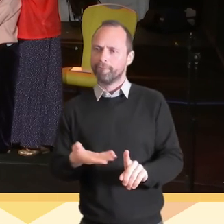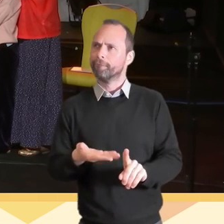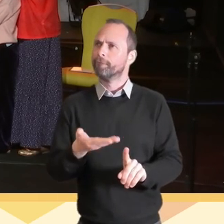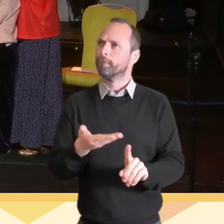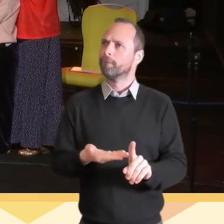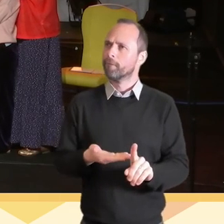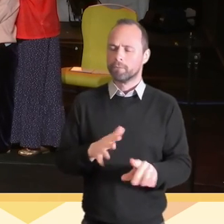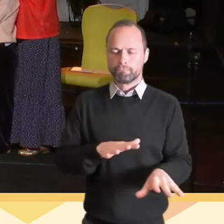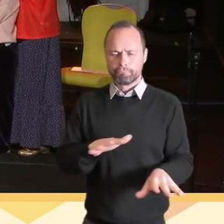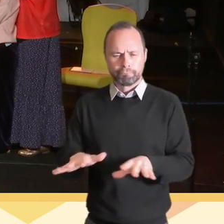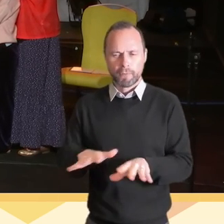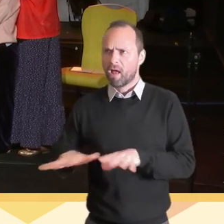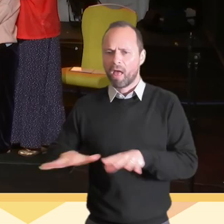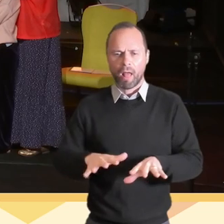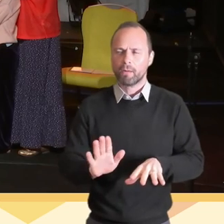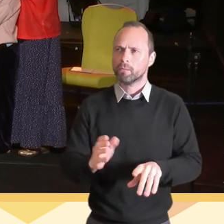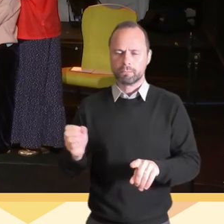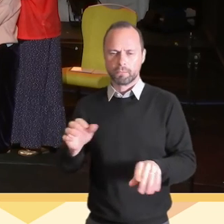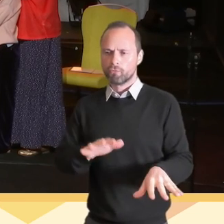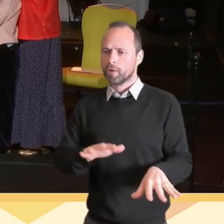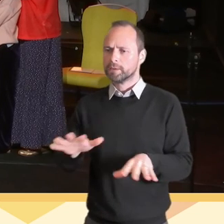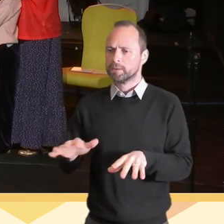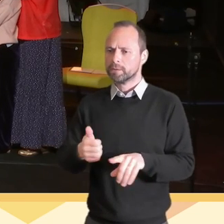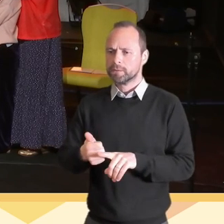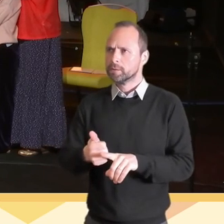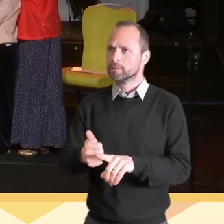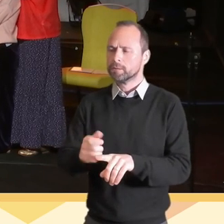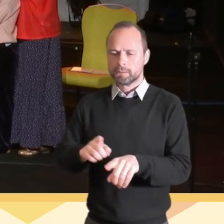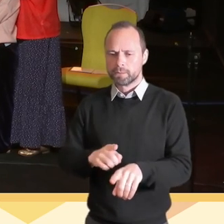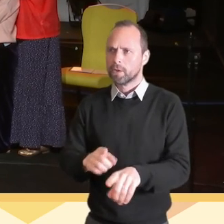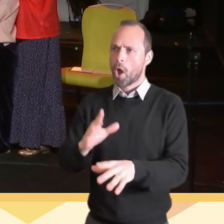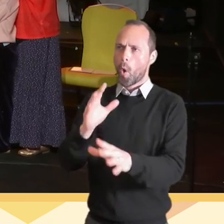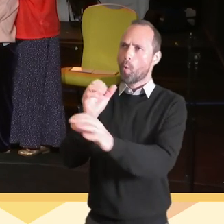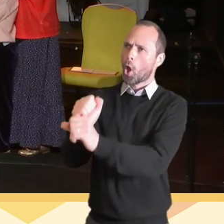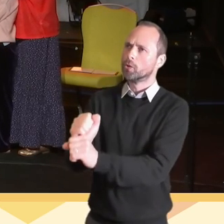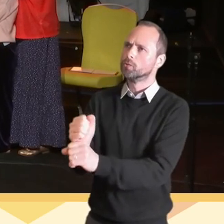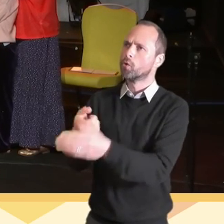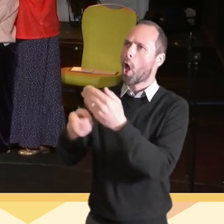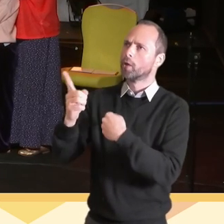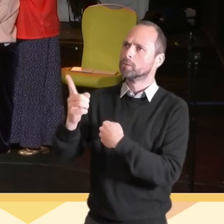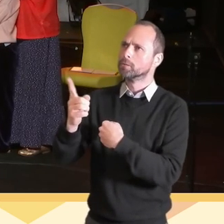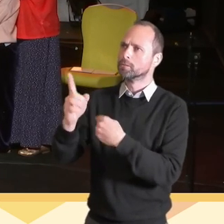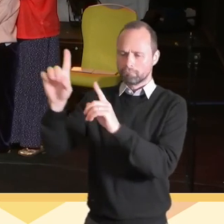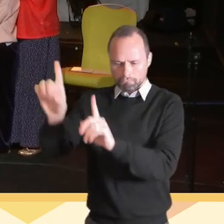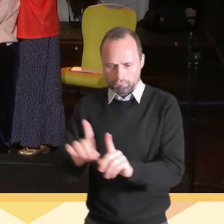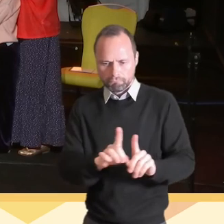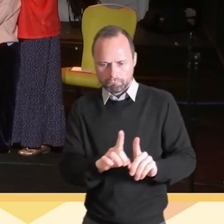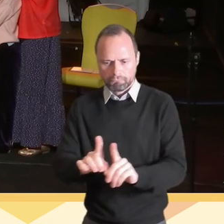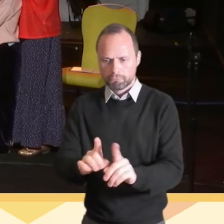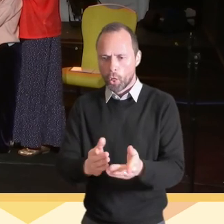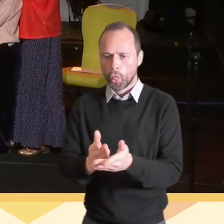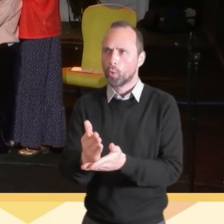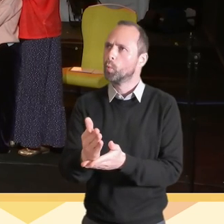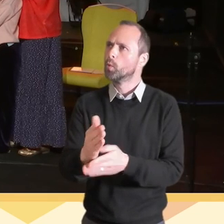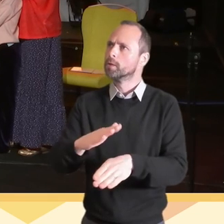finds herself to hold on to you as you hold on to her. Bless her as